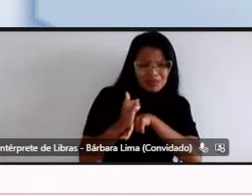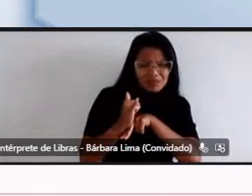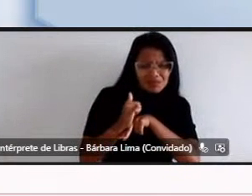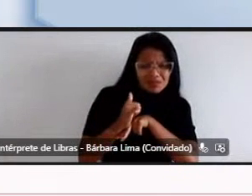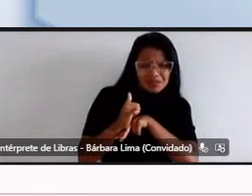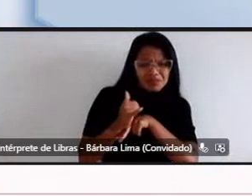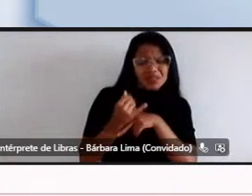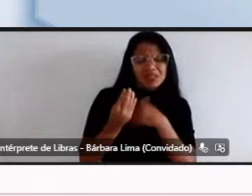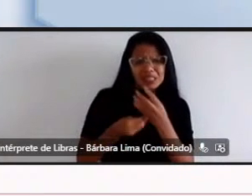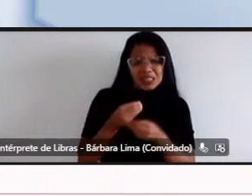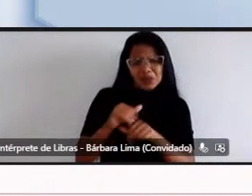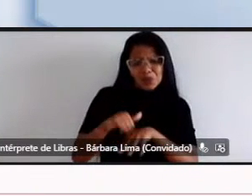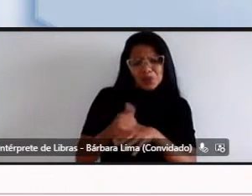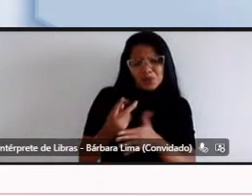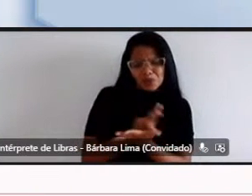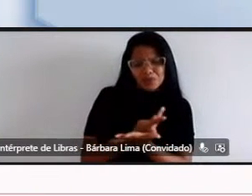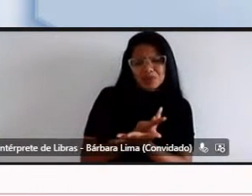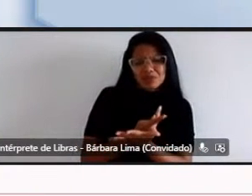crimes.